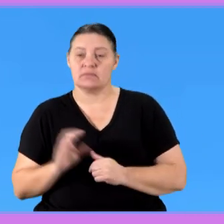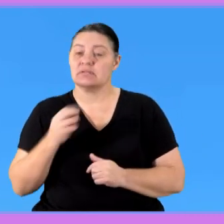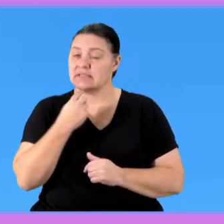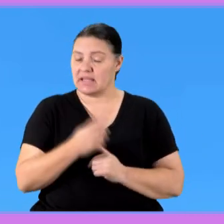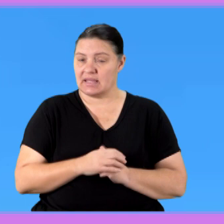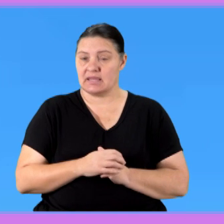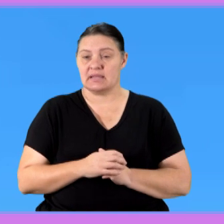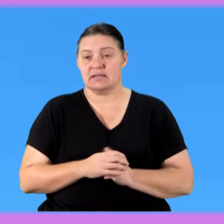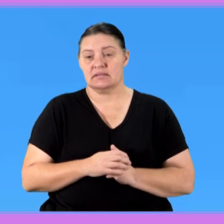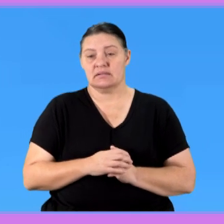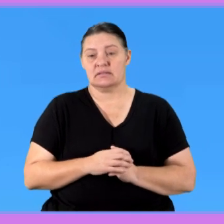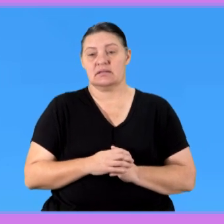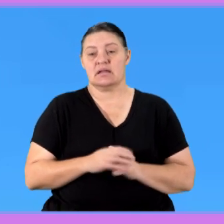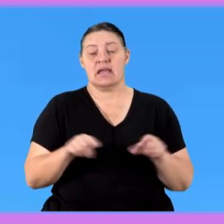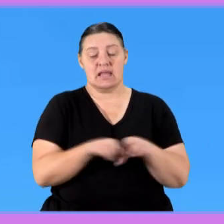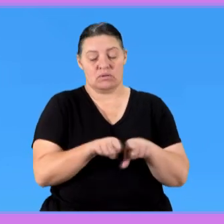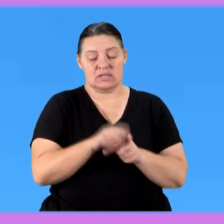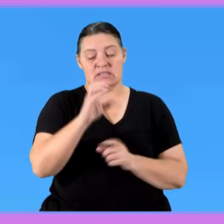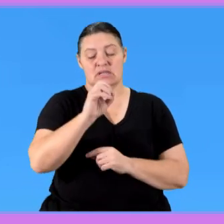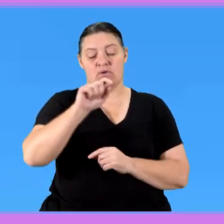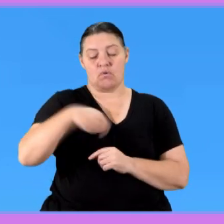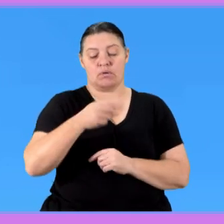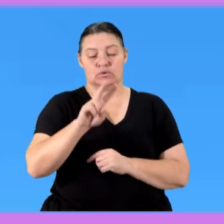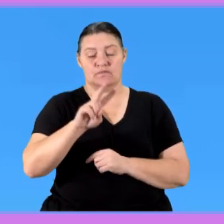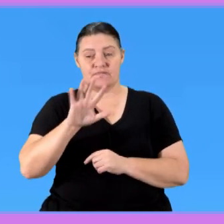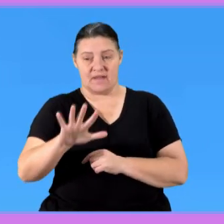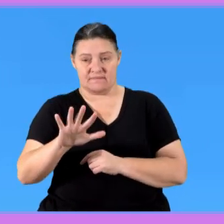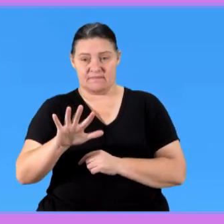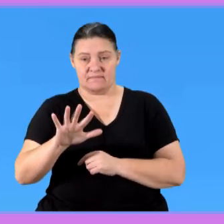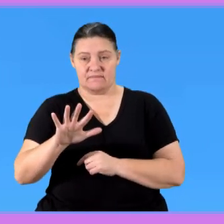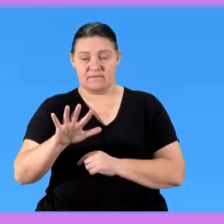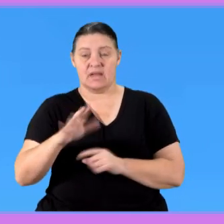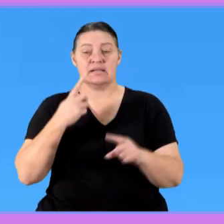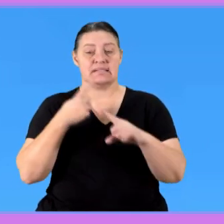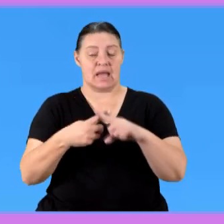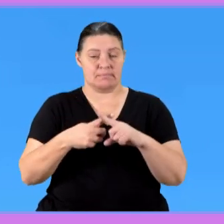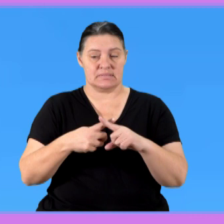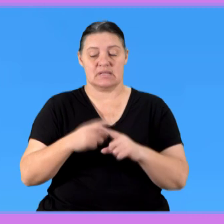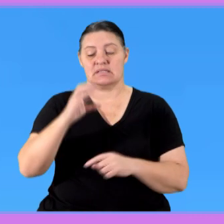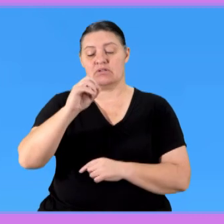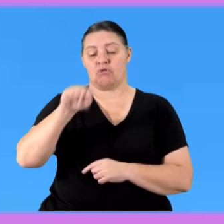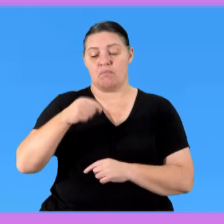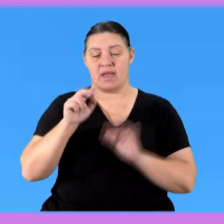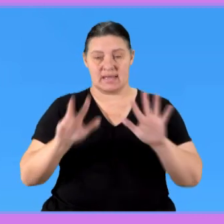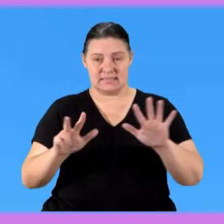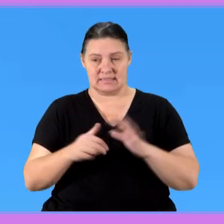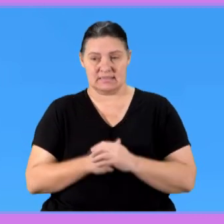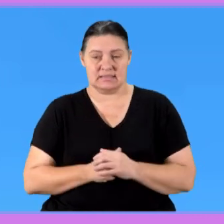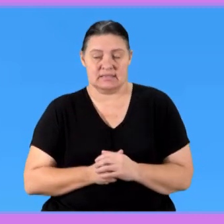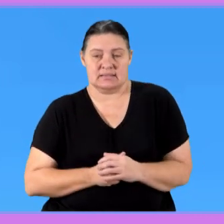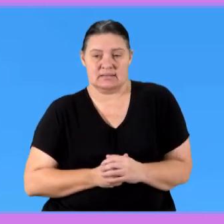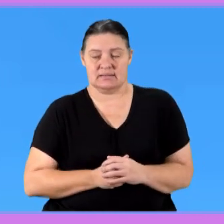going to indicate then equals 0,25 multiplied by my